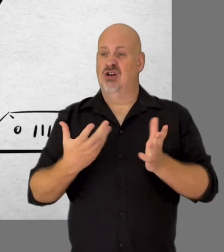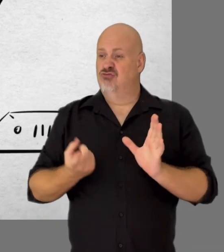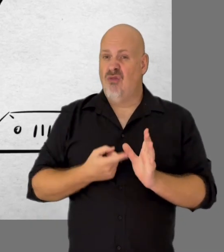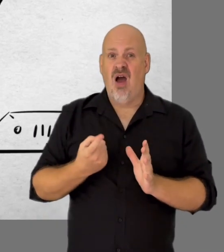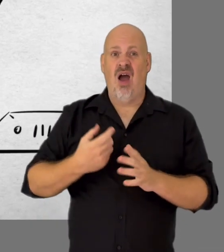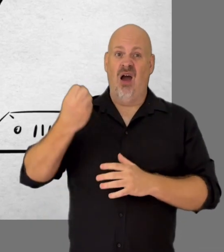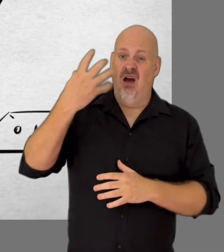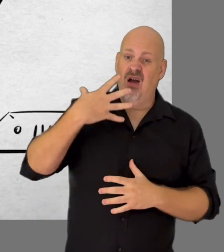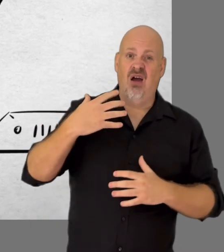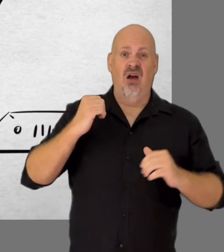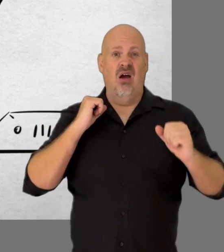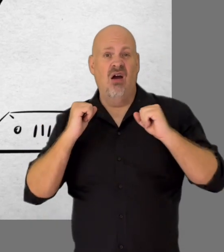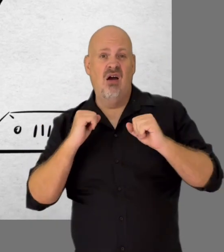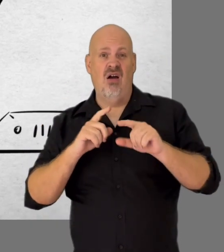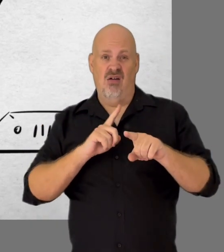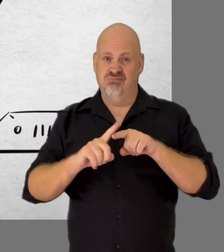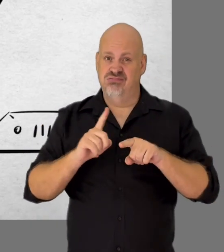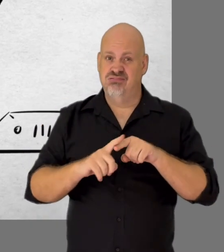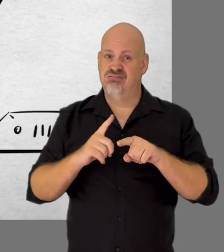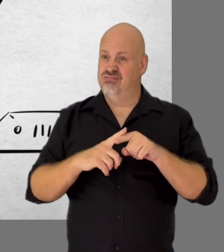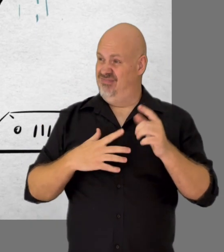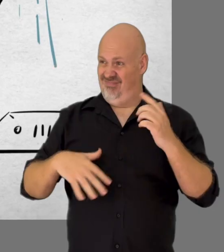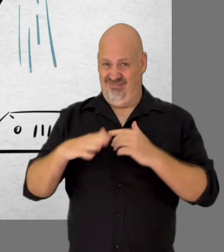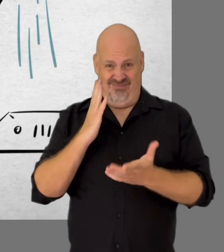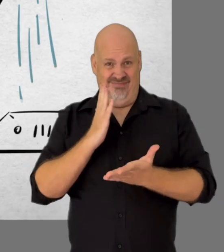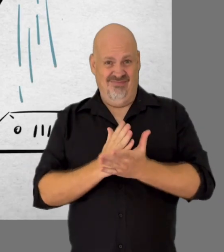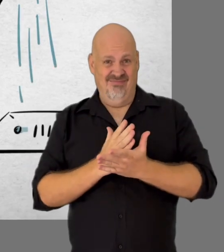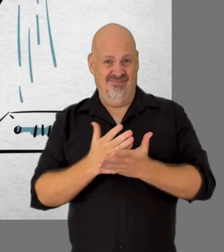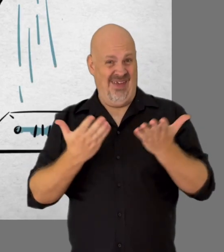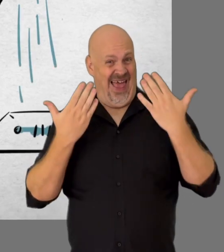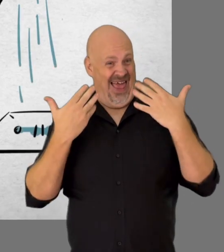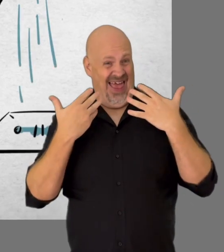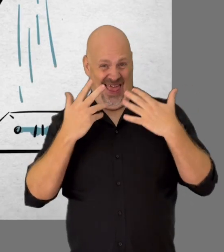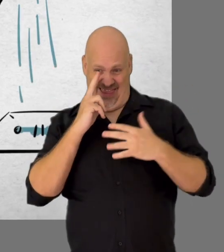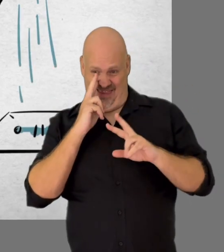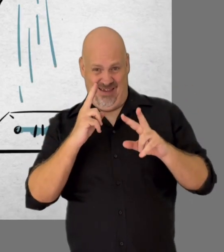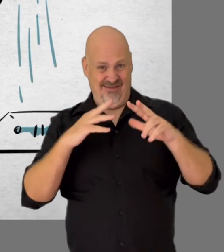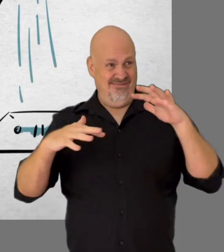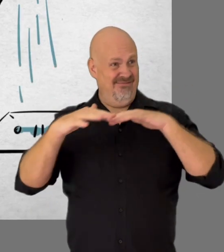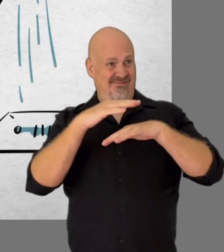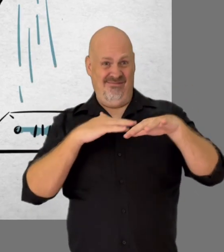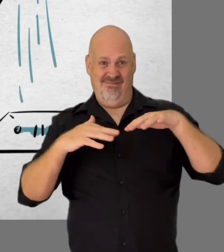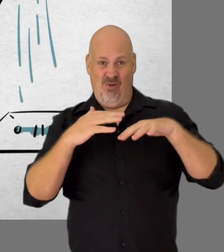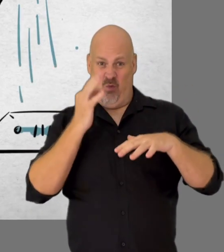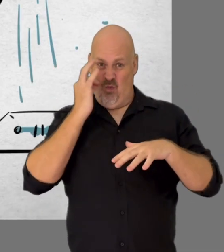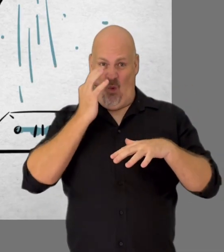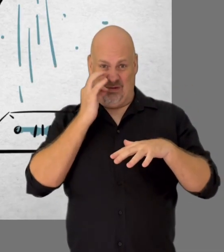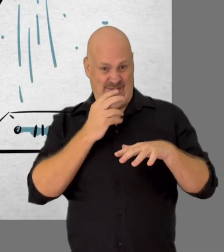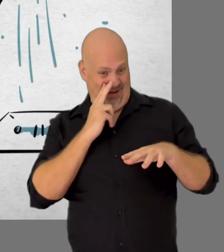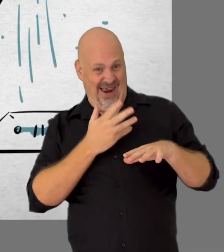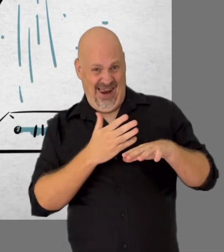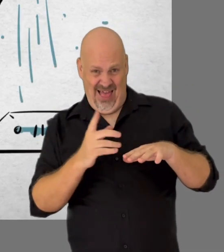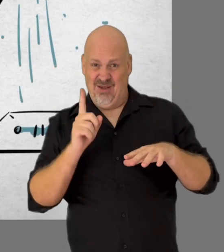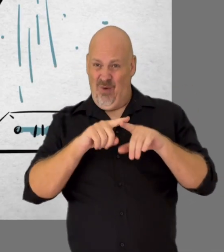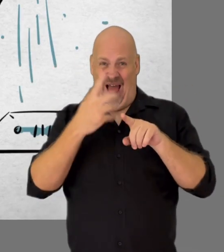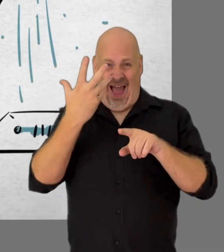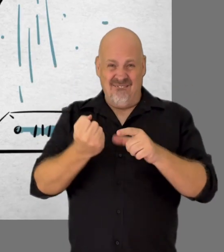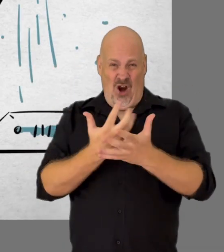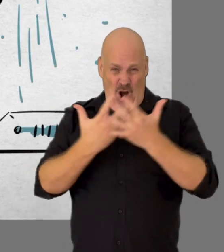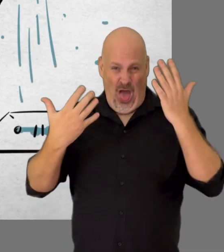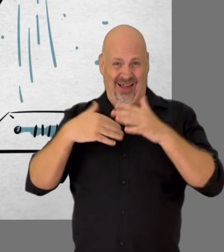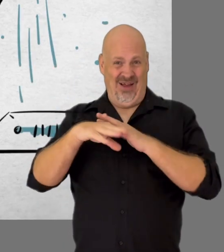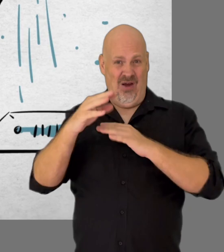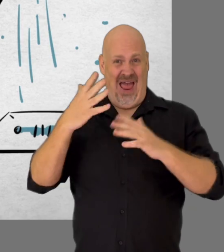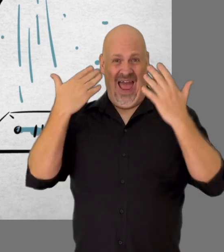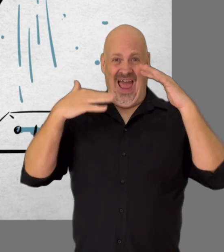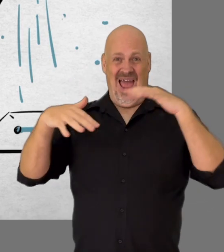lives, washing and drying clothes, cooking and bathing. All these produce visible liquid water and large amounts of not